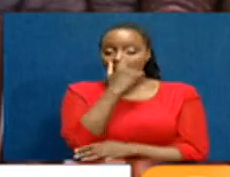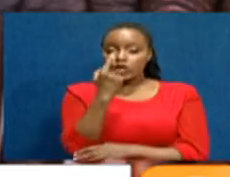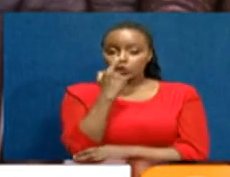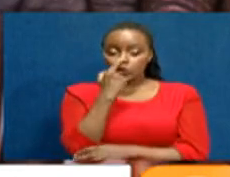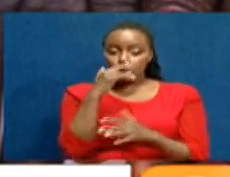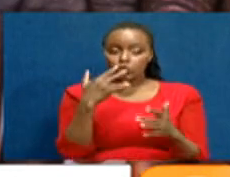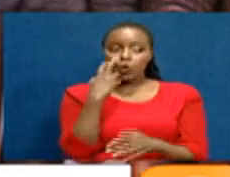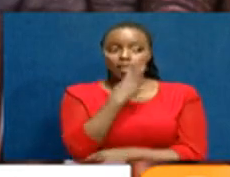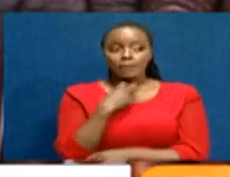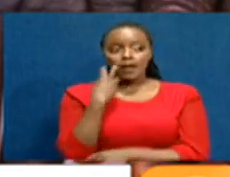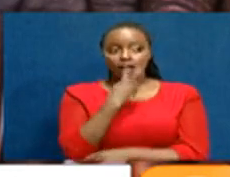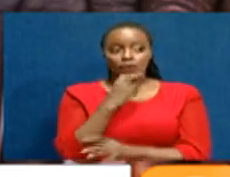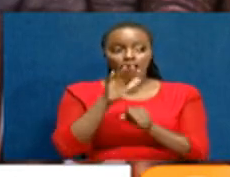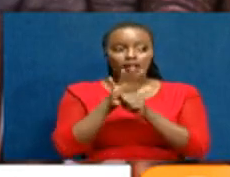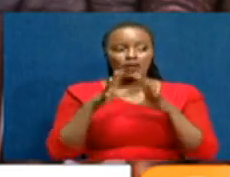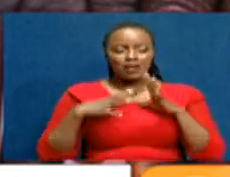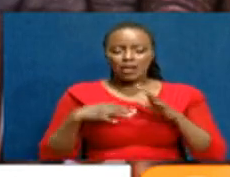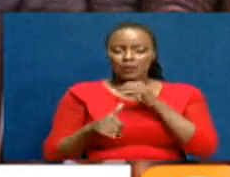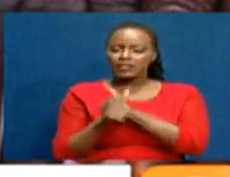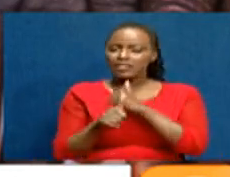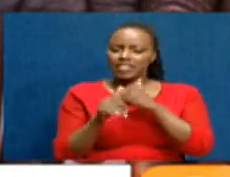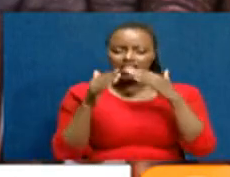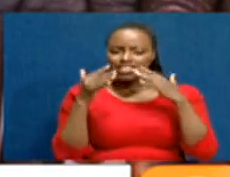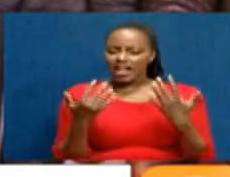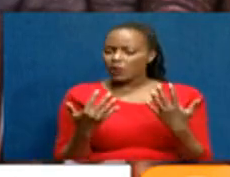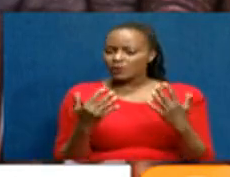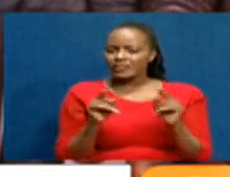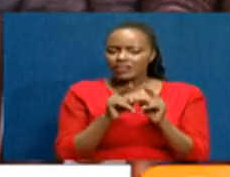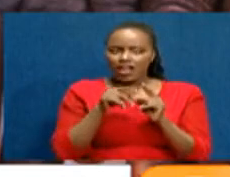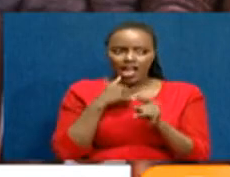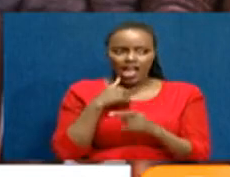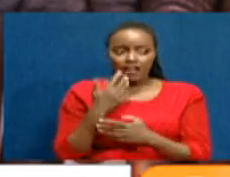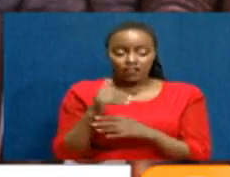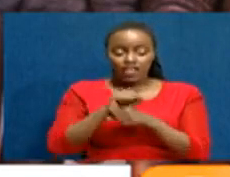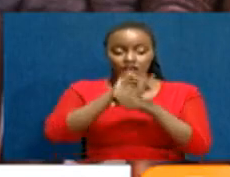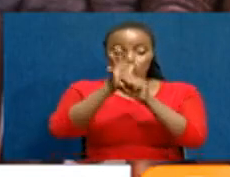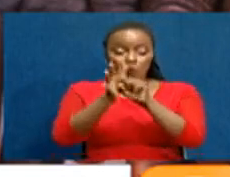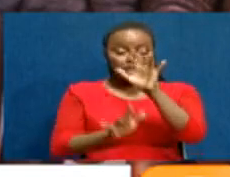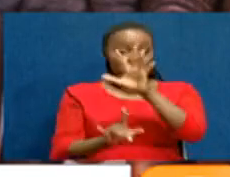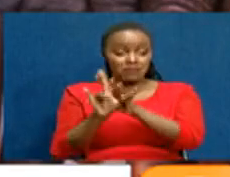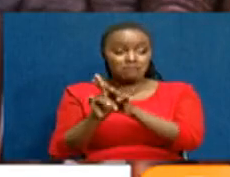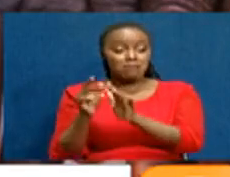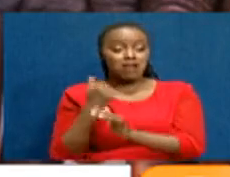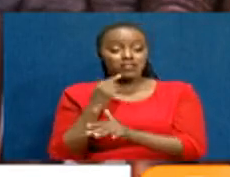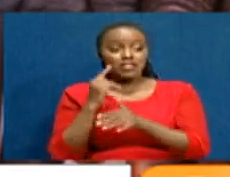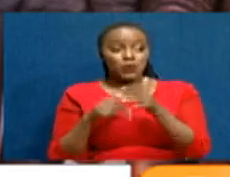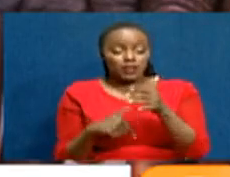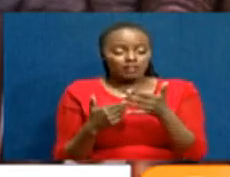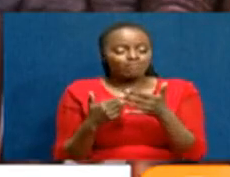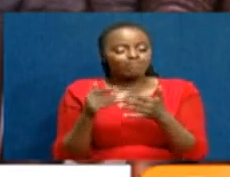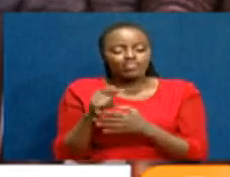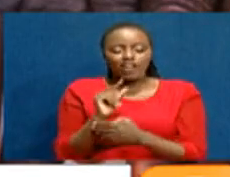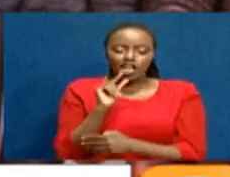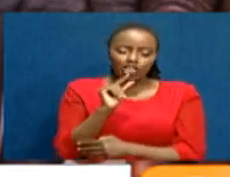nose, or mouth. And many of you asking, how dangerous is it, considering that we're coming off the back of the COVID-19 pandemic? Most cases of the virus are